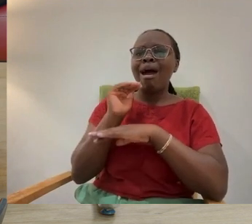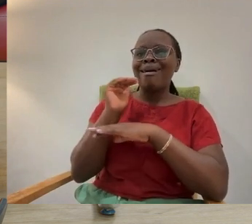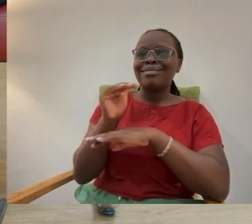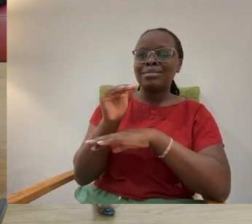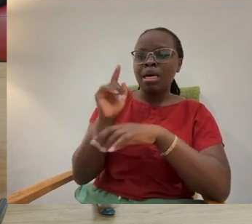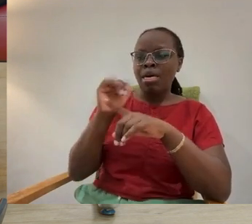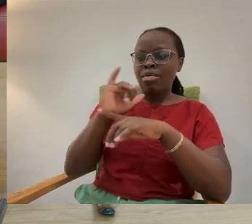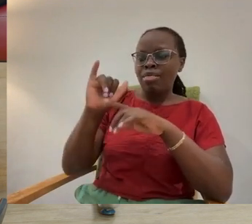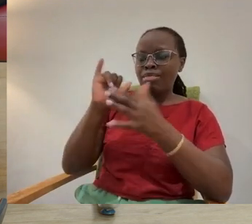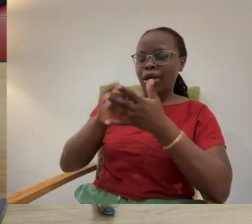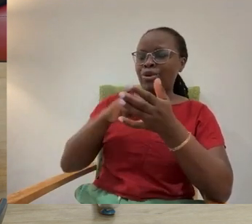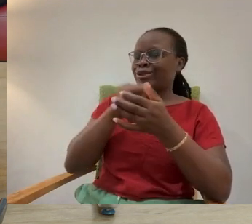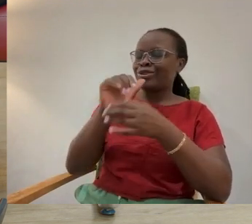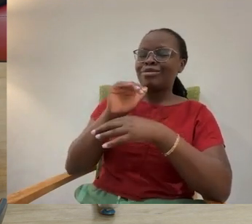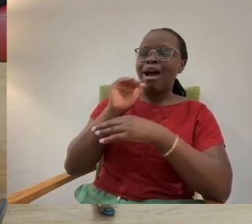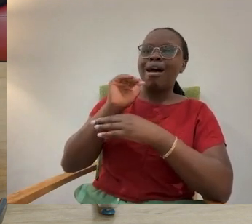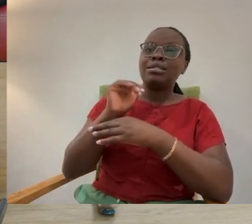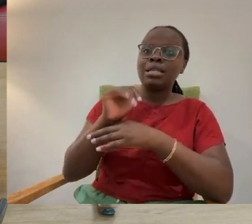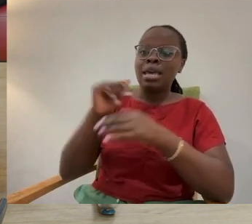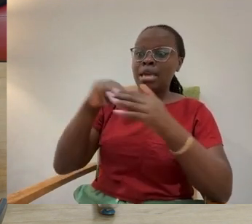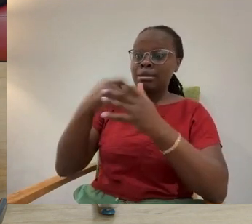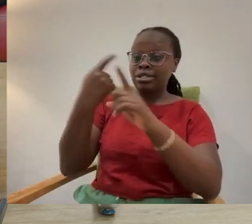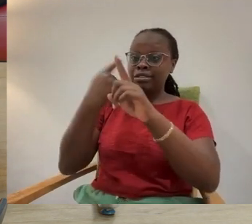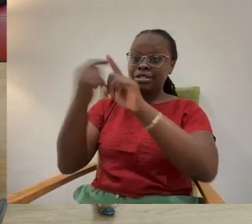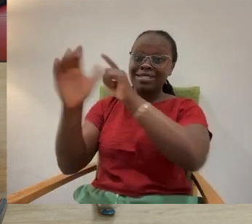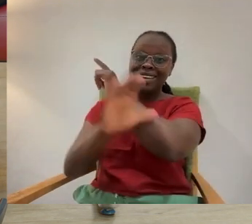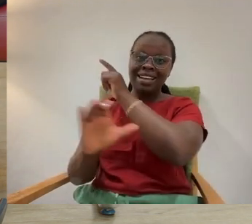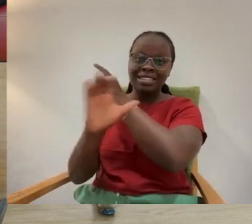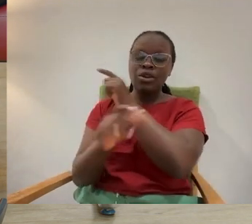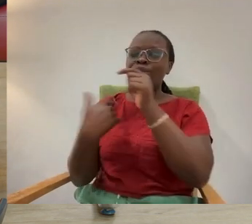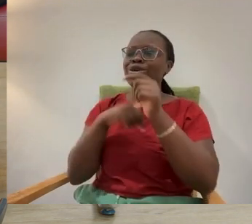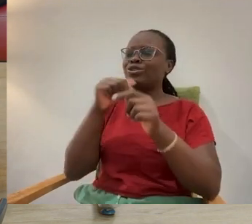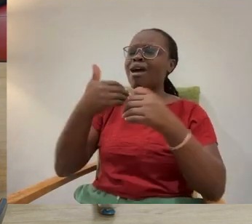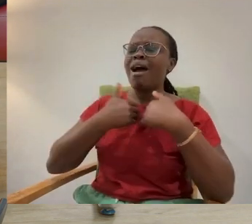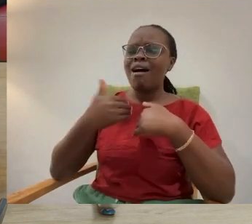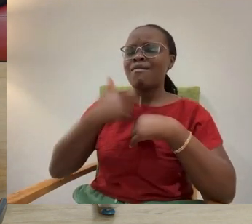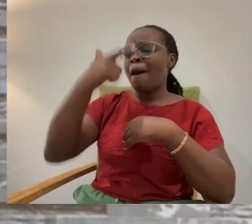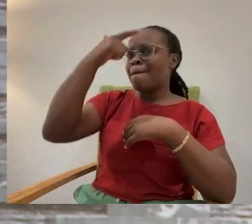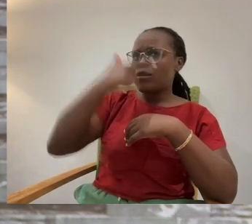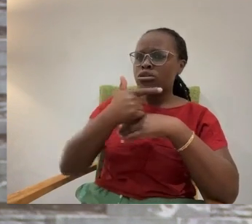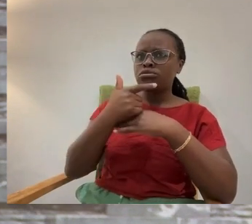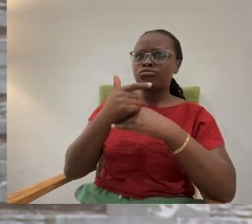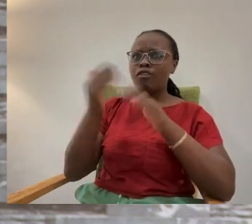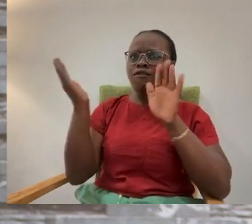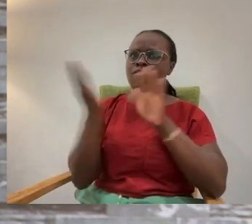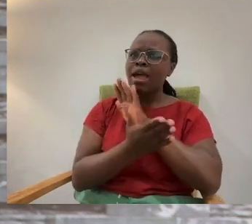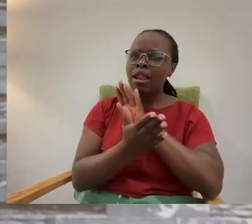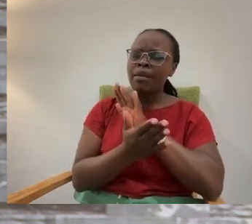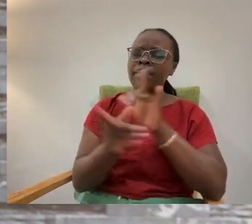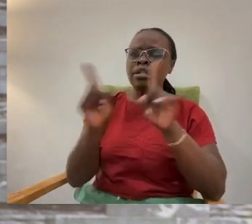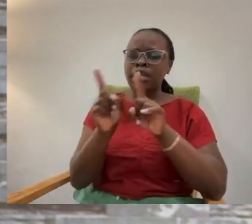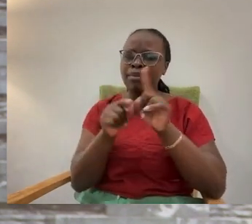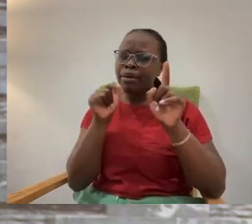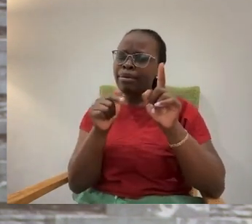In multiple countries that we work, there isn't concrete policy, even policy document or initiative that